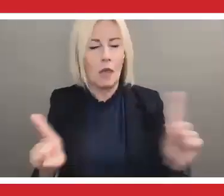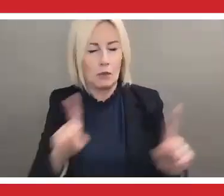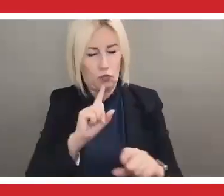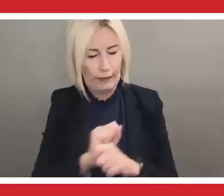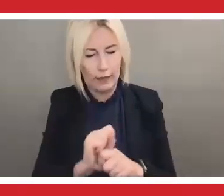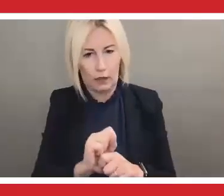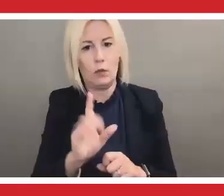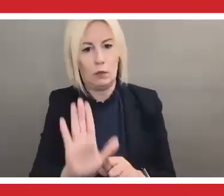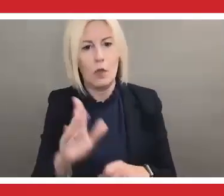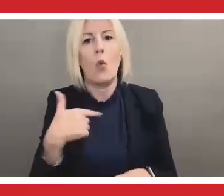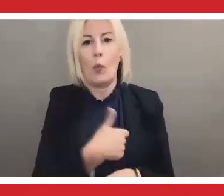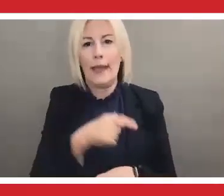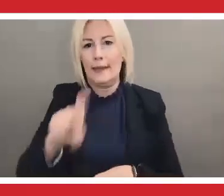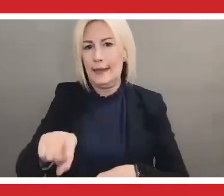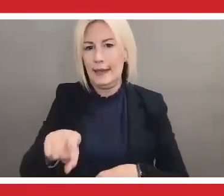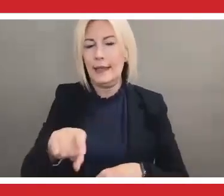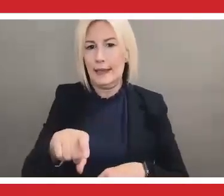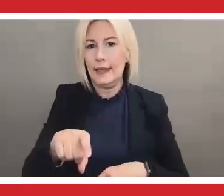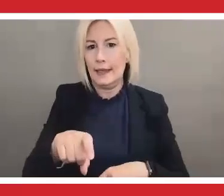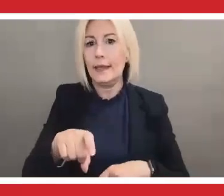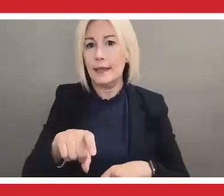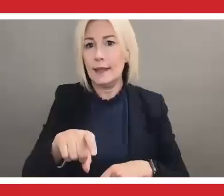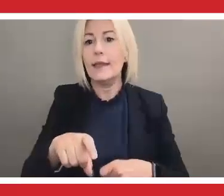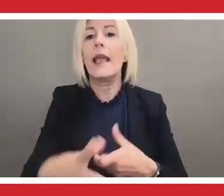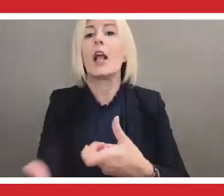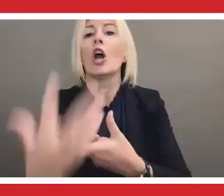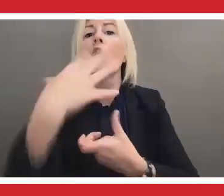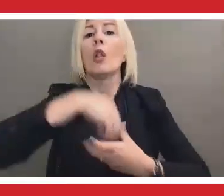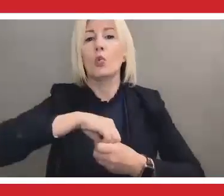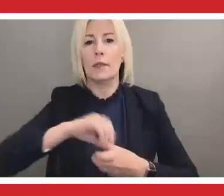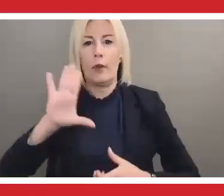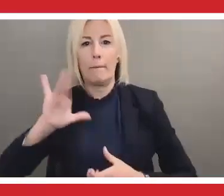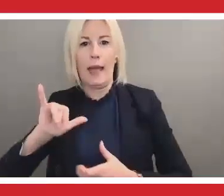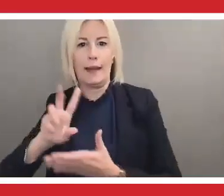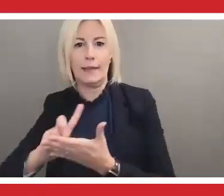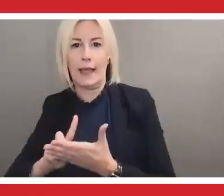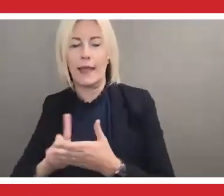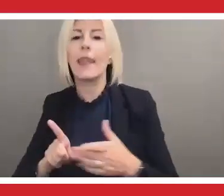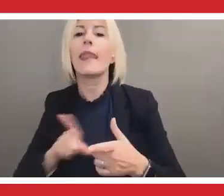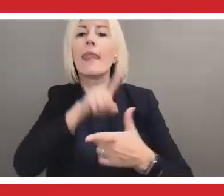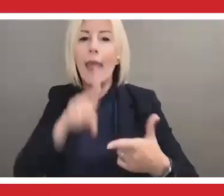should be inclusive by design, and then we have to implement